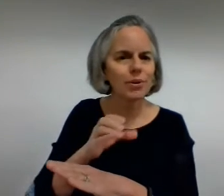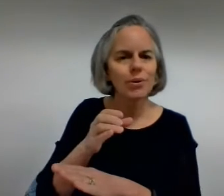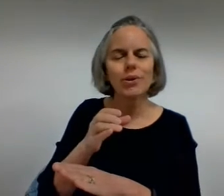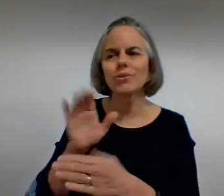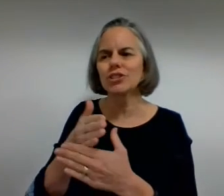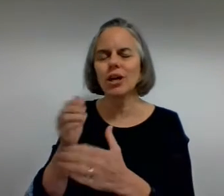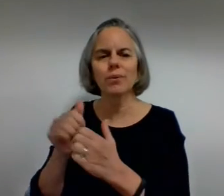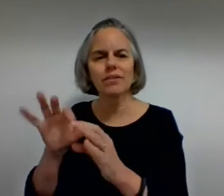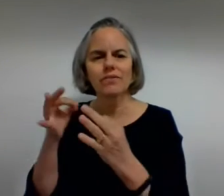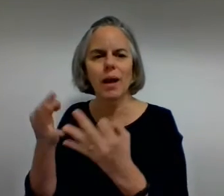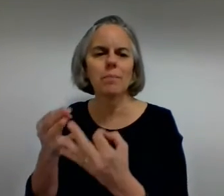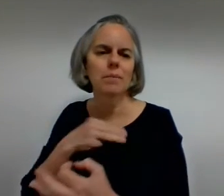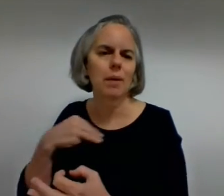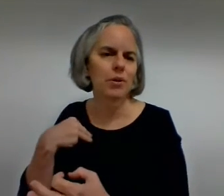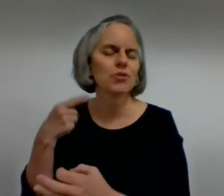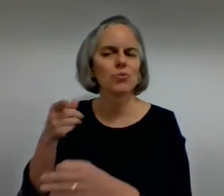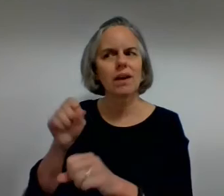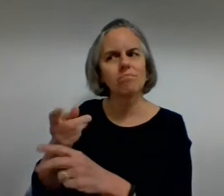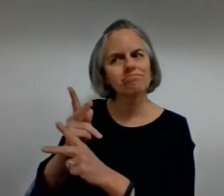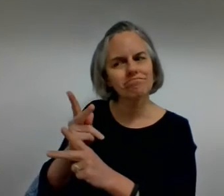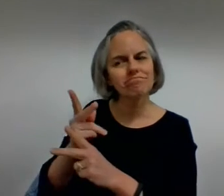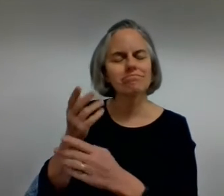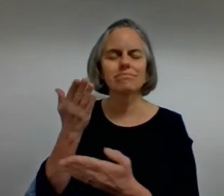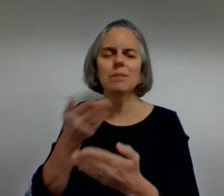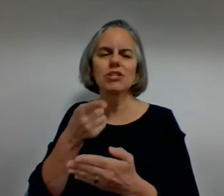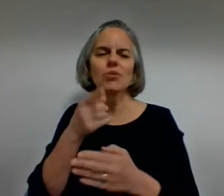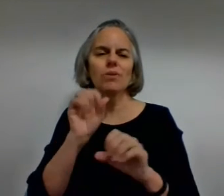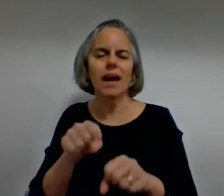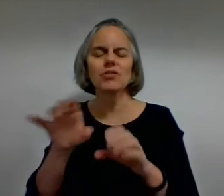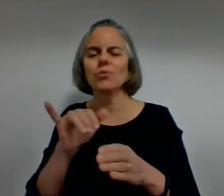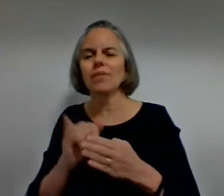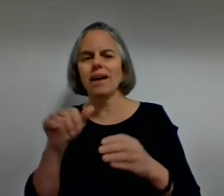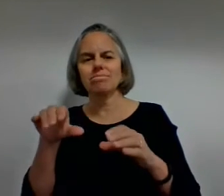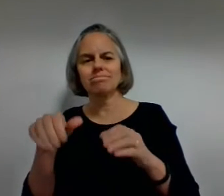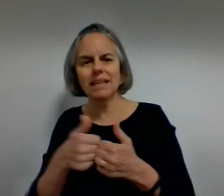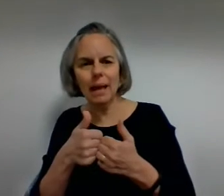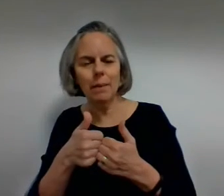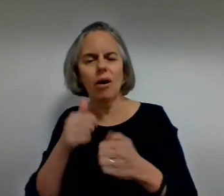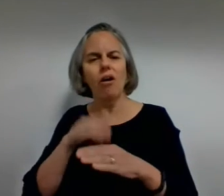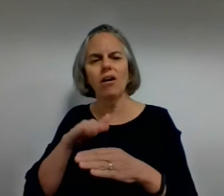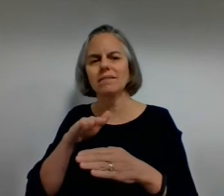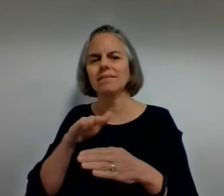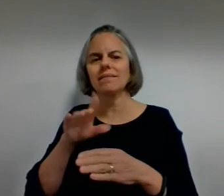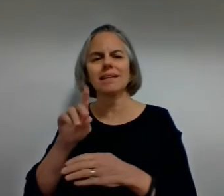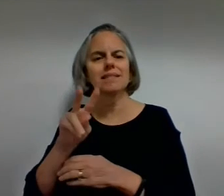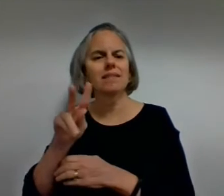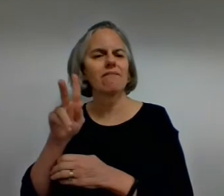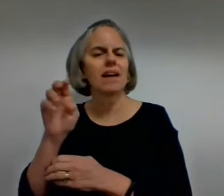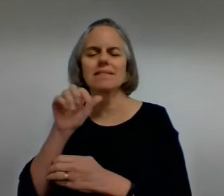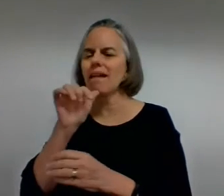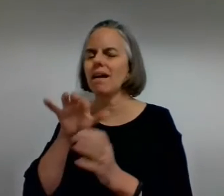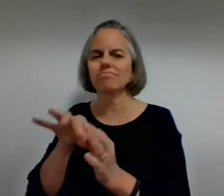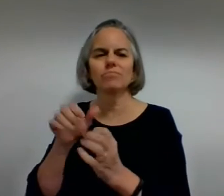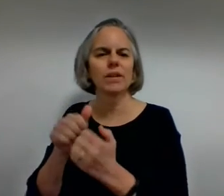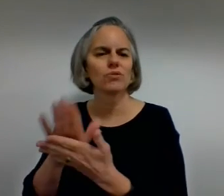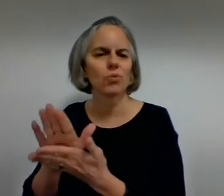borrow for that little activity, you might be able to do it on something that's not a school device. So that is your third one of those. So